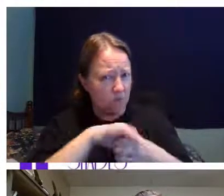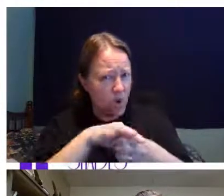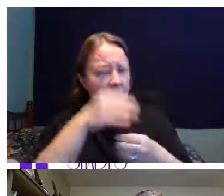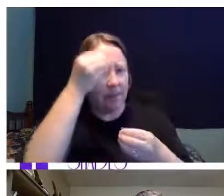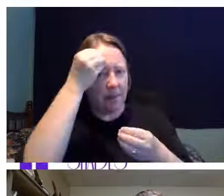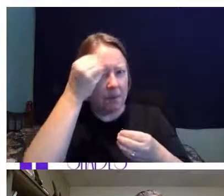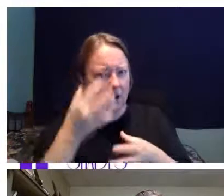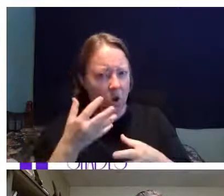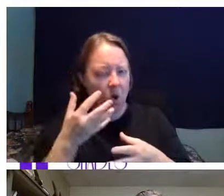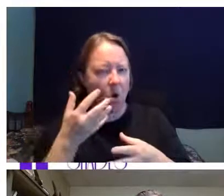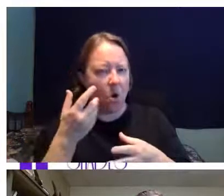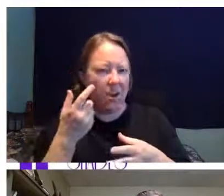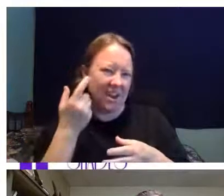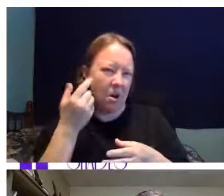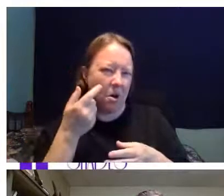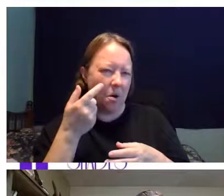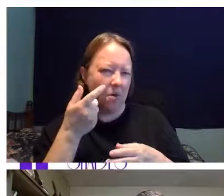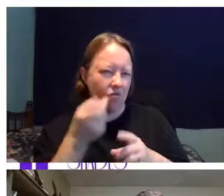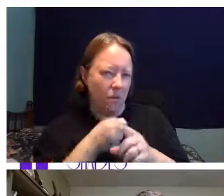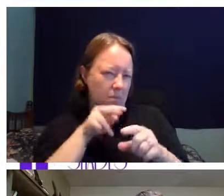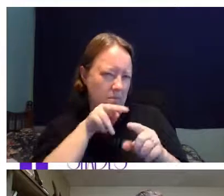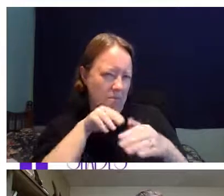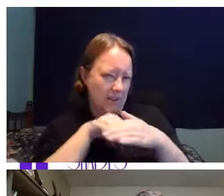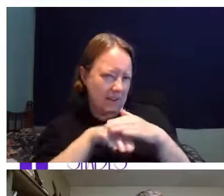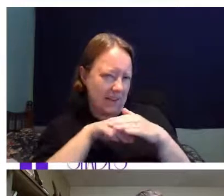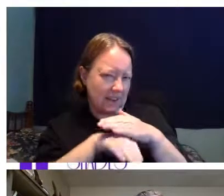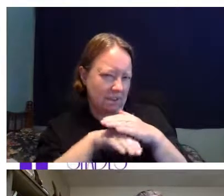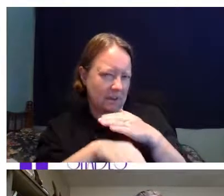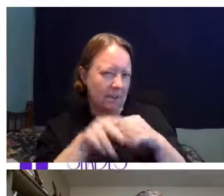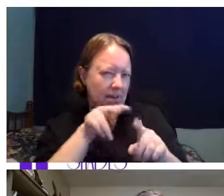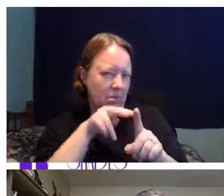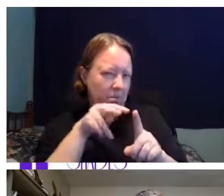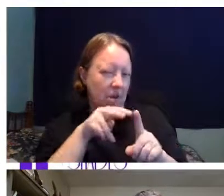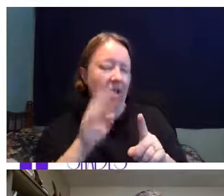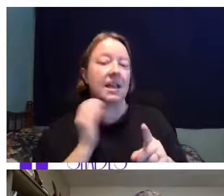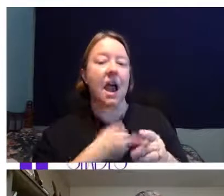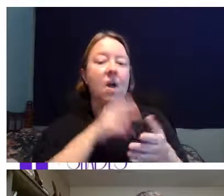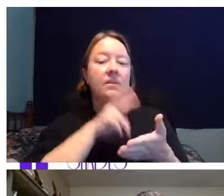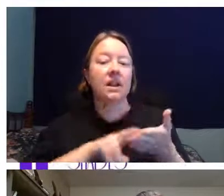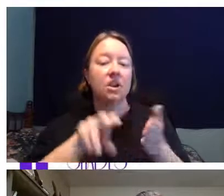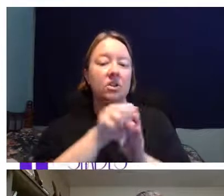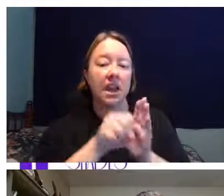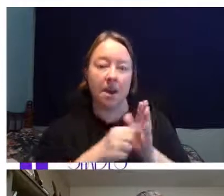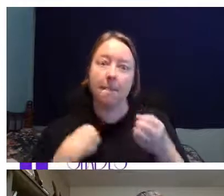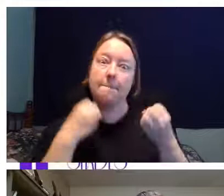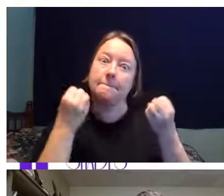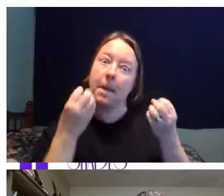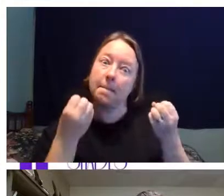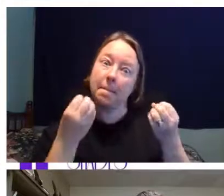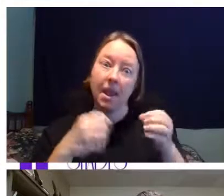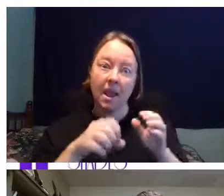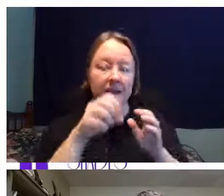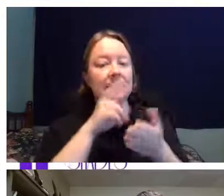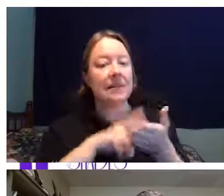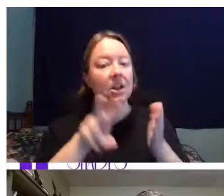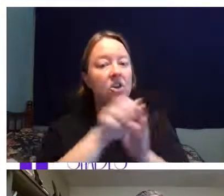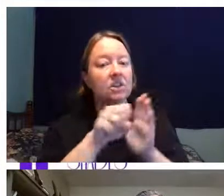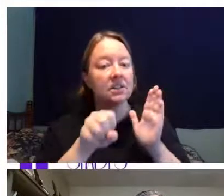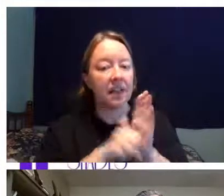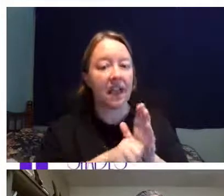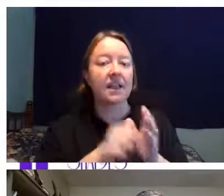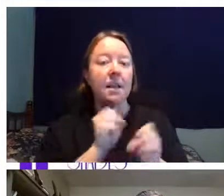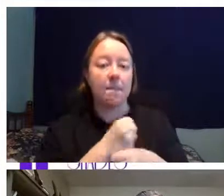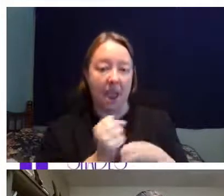from an accessibility perspective, because our Secretary of State, we have a long line of secretaries of state that have